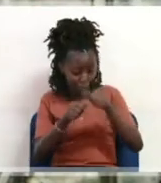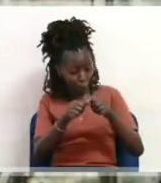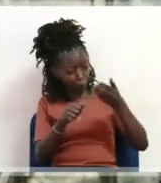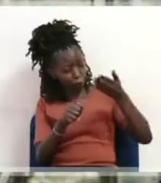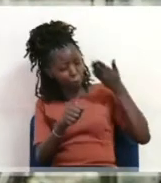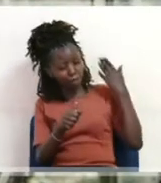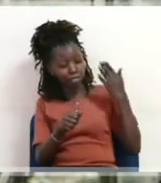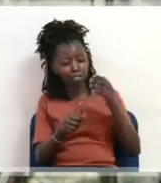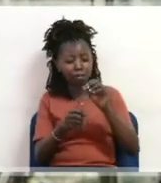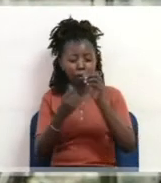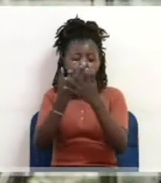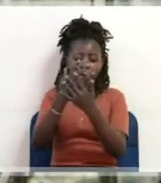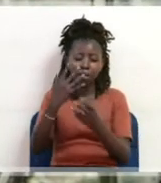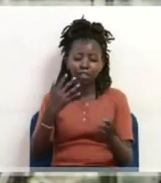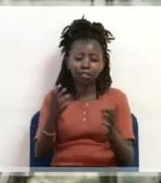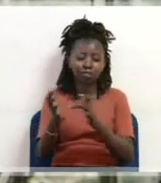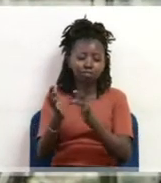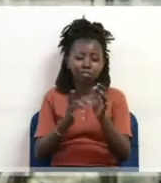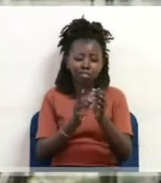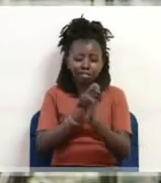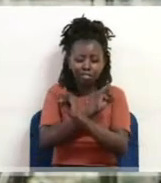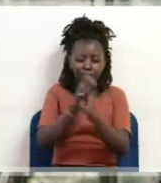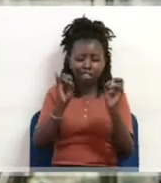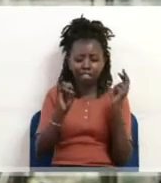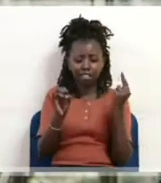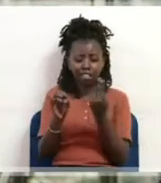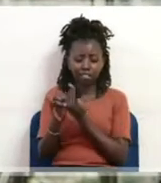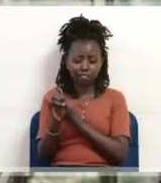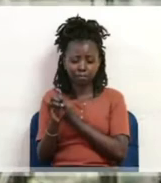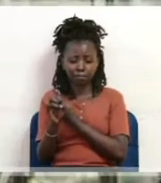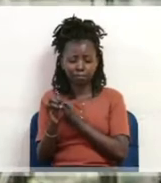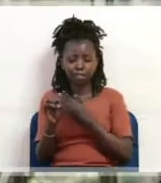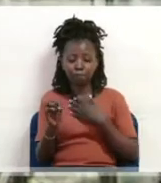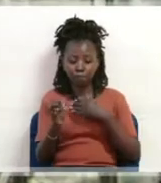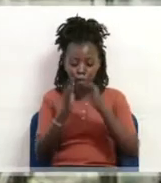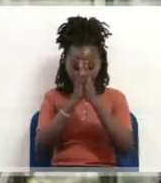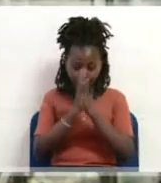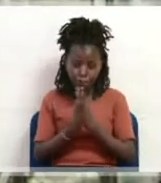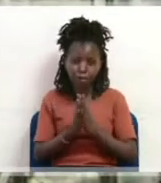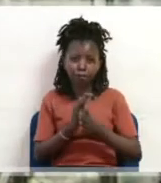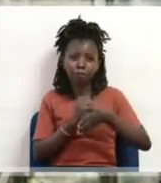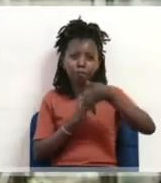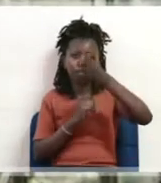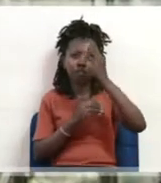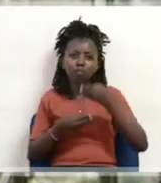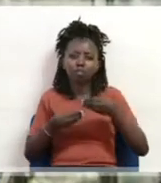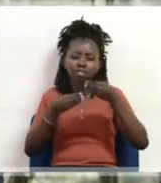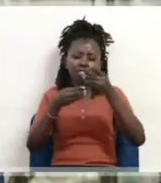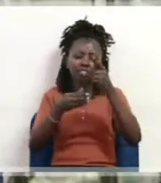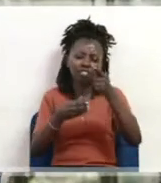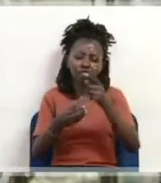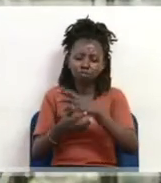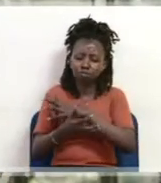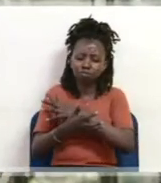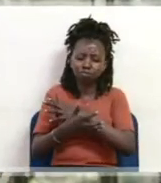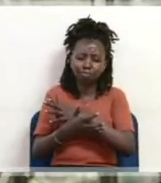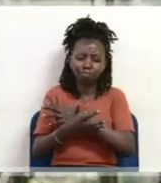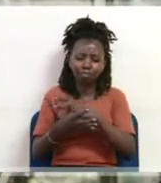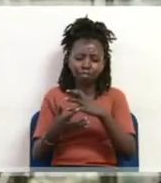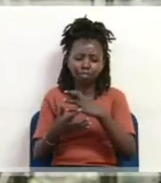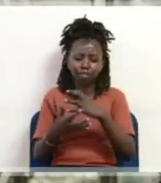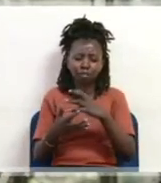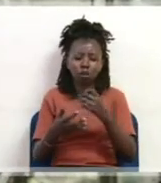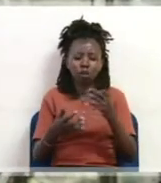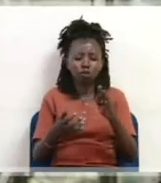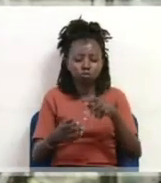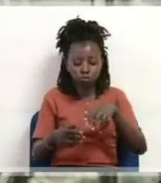us and made us whole. I want to pray that God will give you that gratefulness of walking